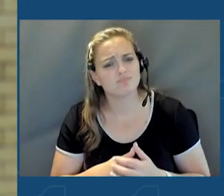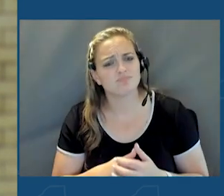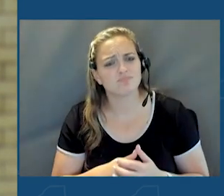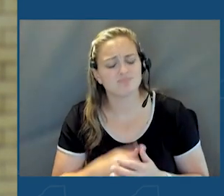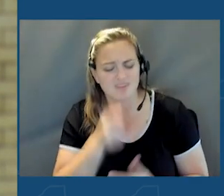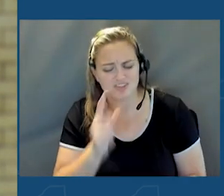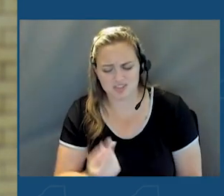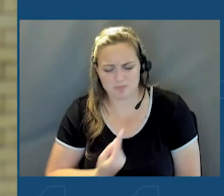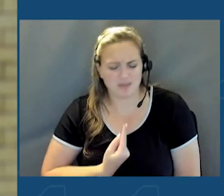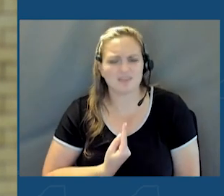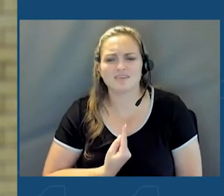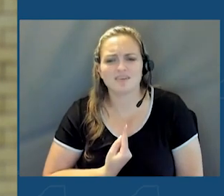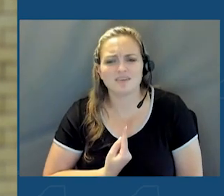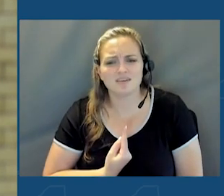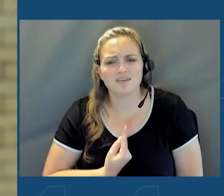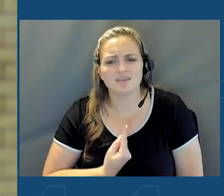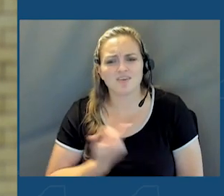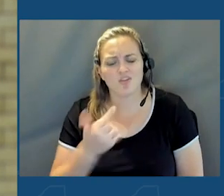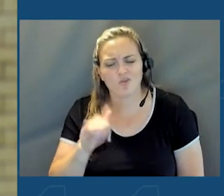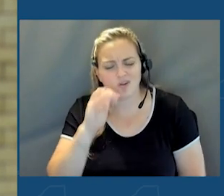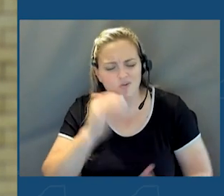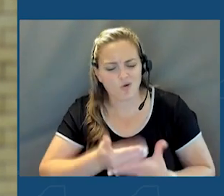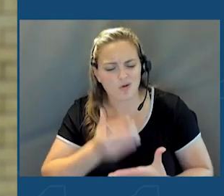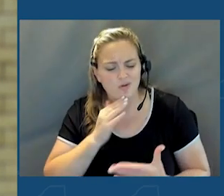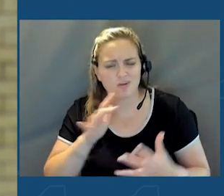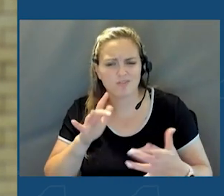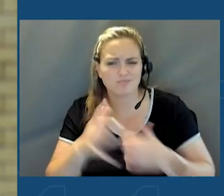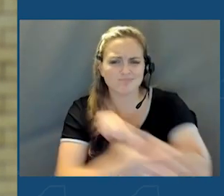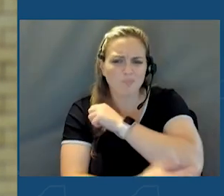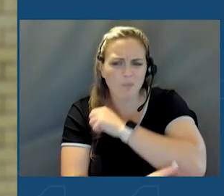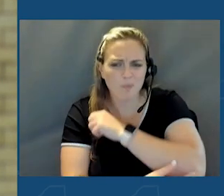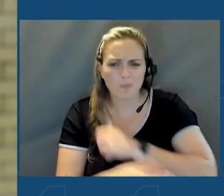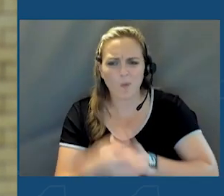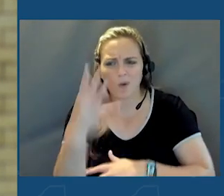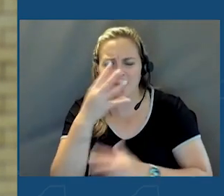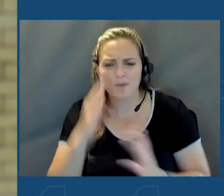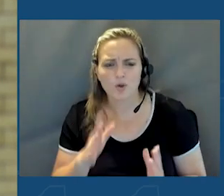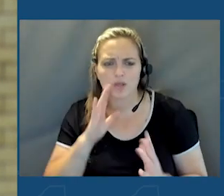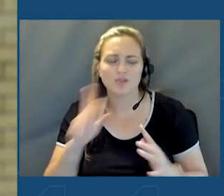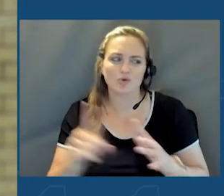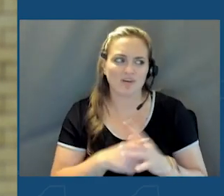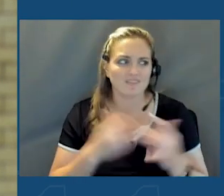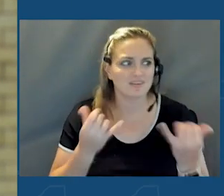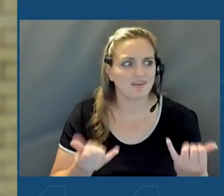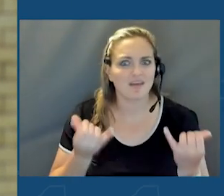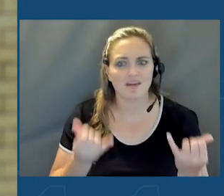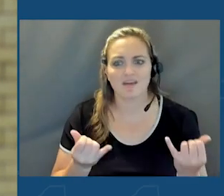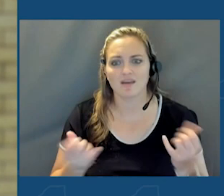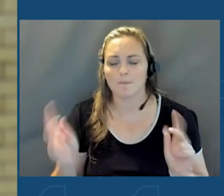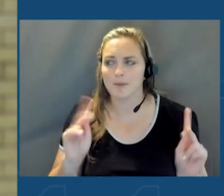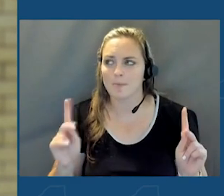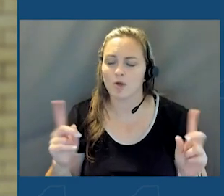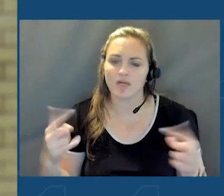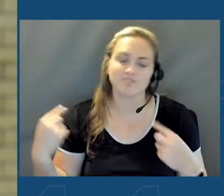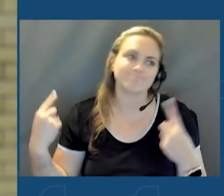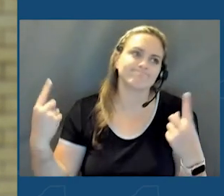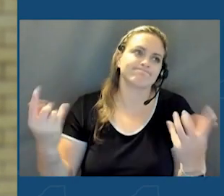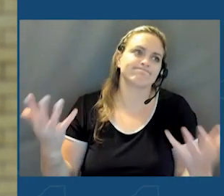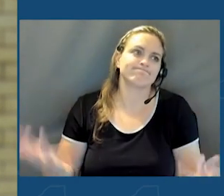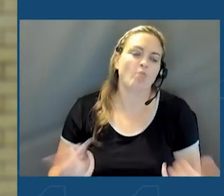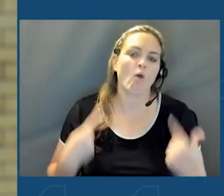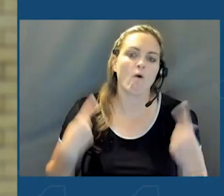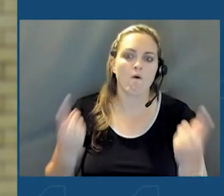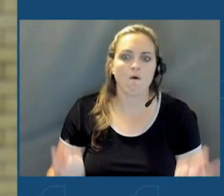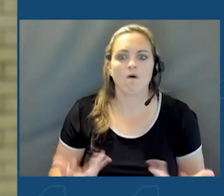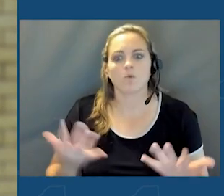the granddaughter of poor immigrants. That's for our immigrants who are arriving today, people who've been here a long time. It's for